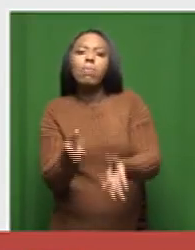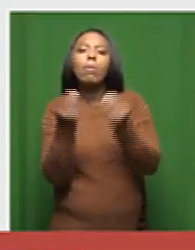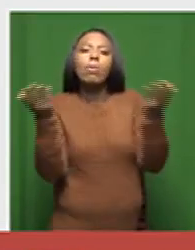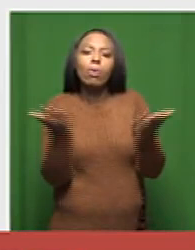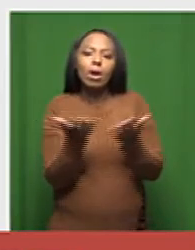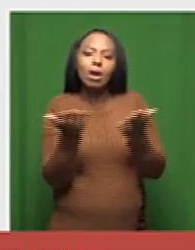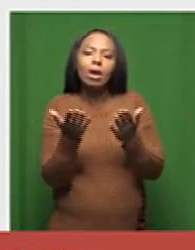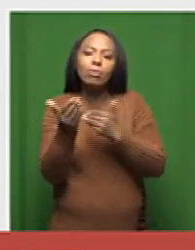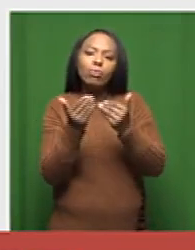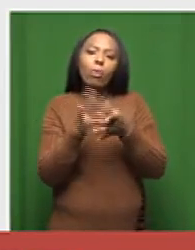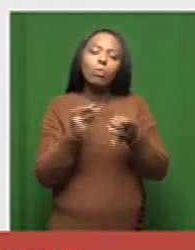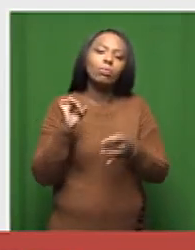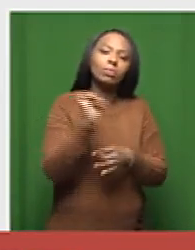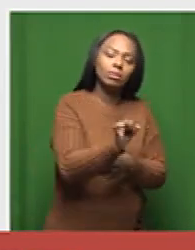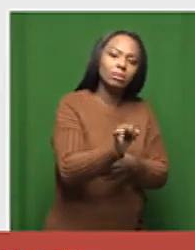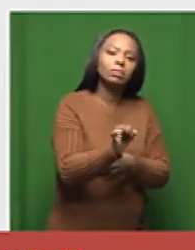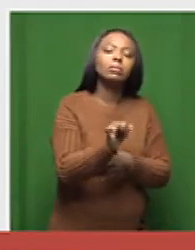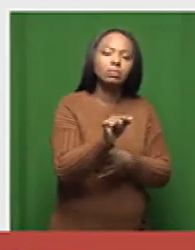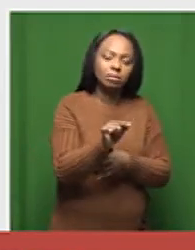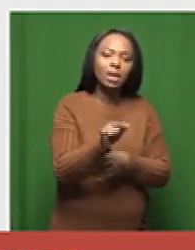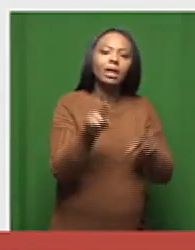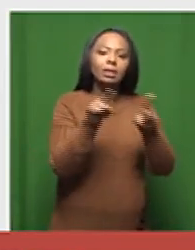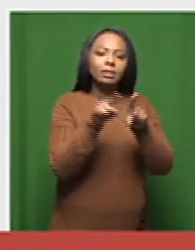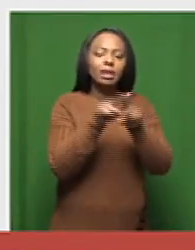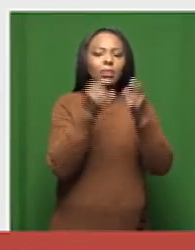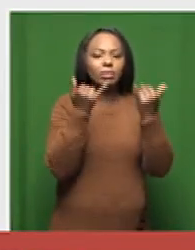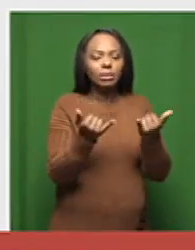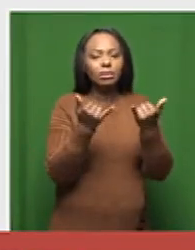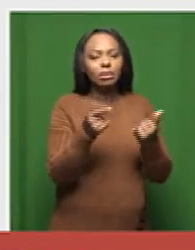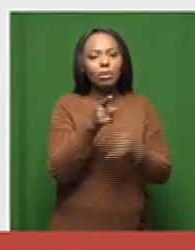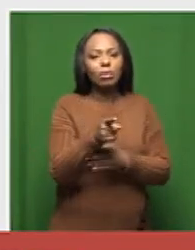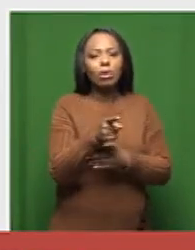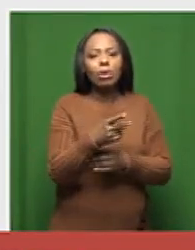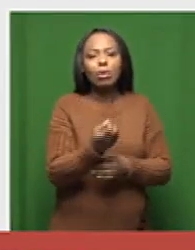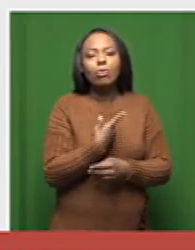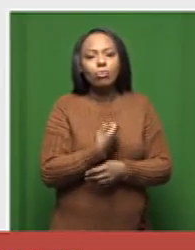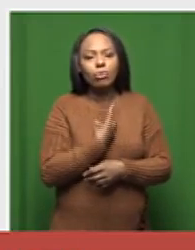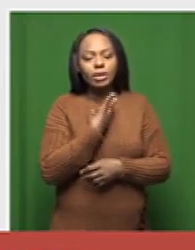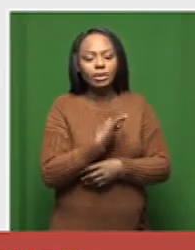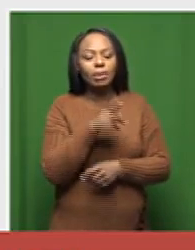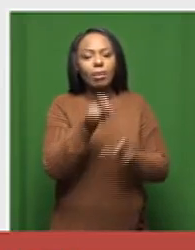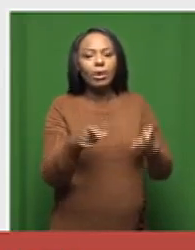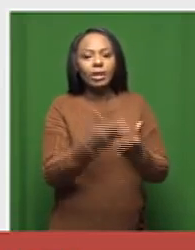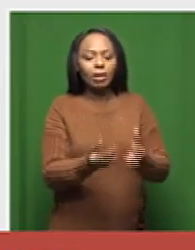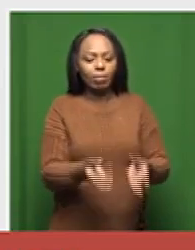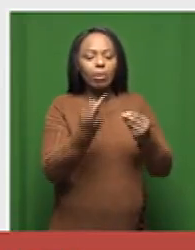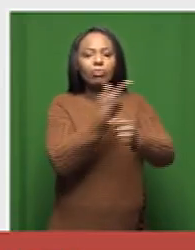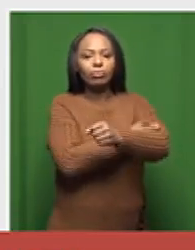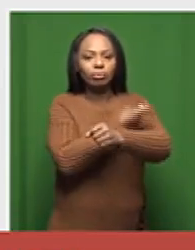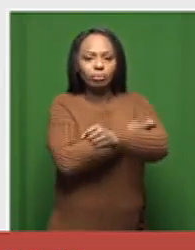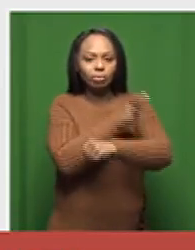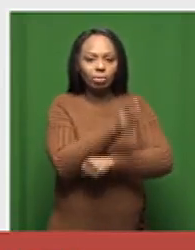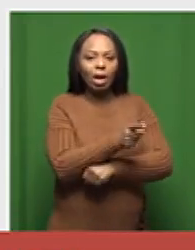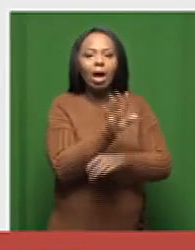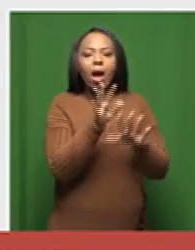is we want to create a systematic, orderly mechanism by which people receive their vaccines. And clearly the quantity